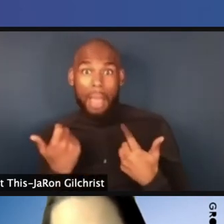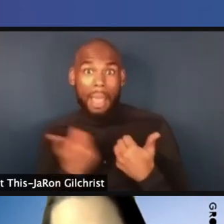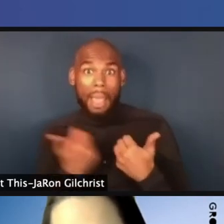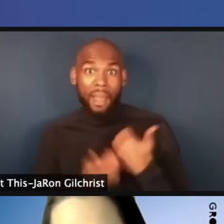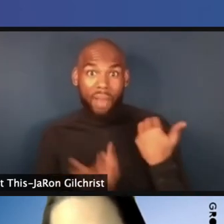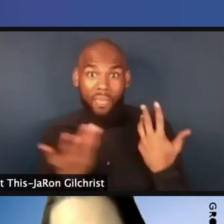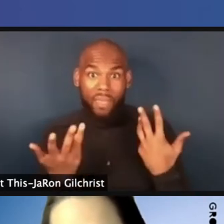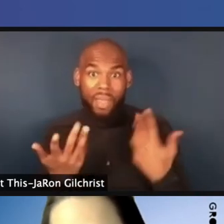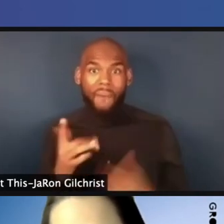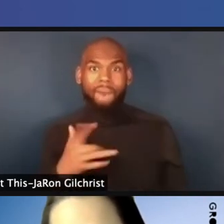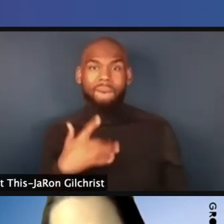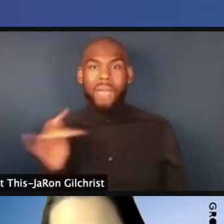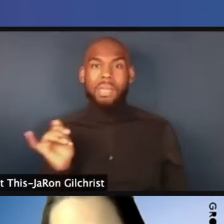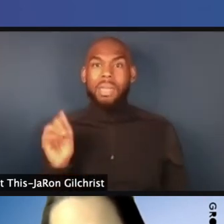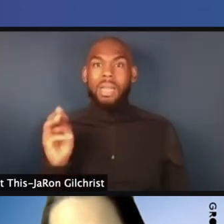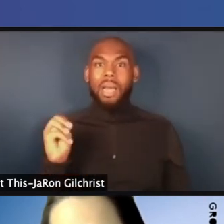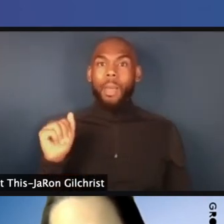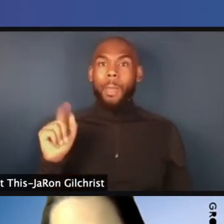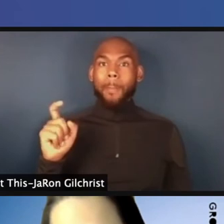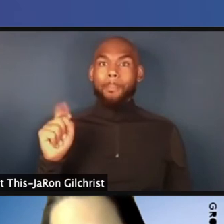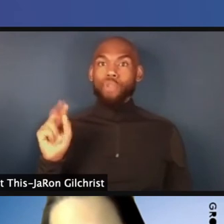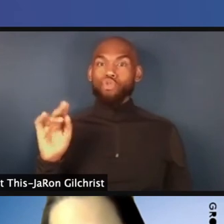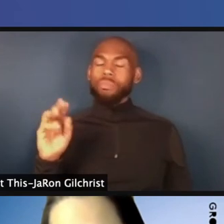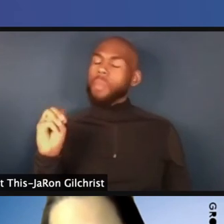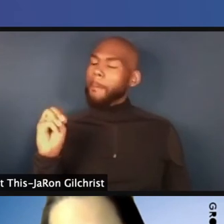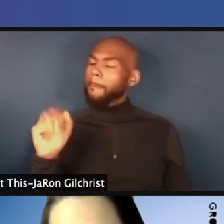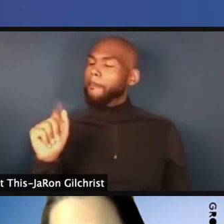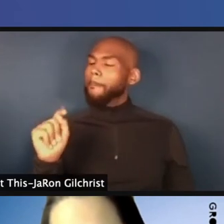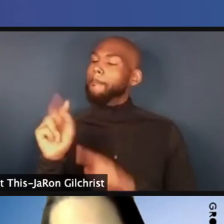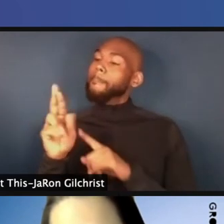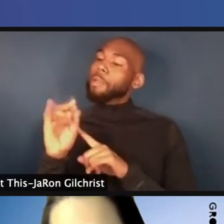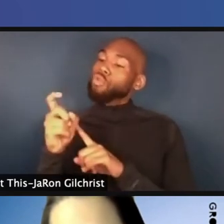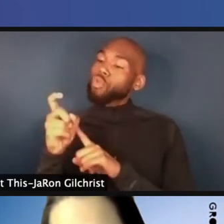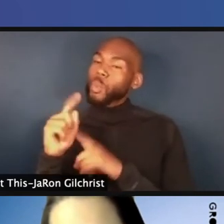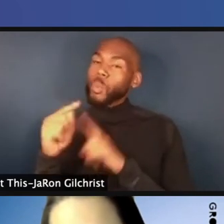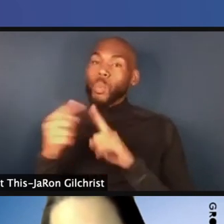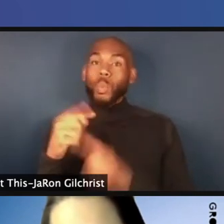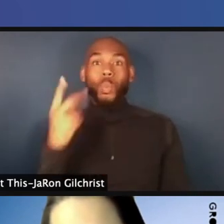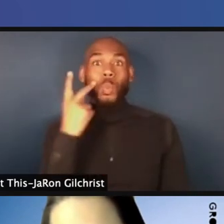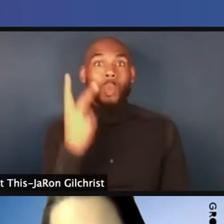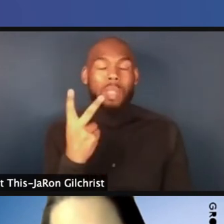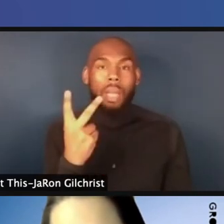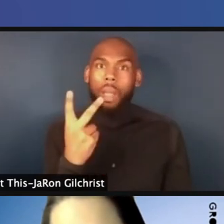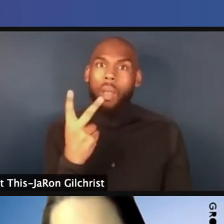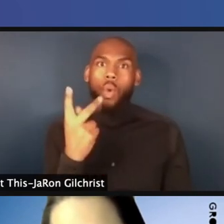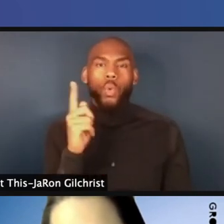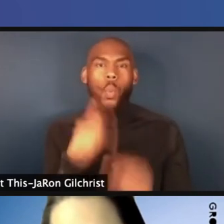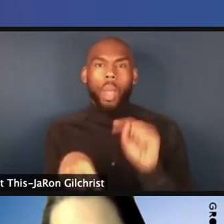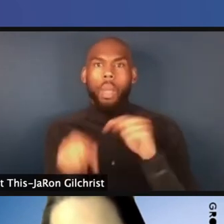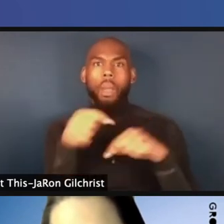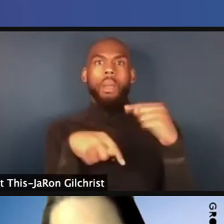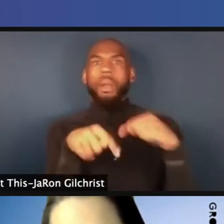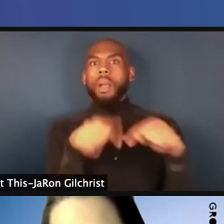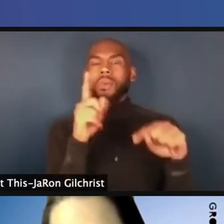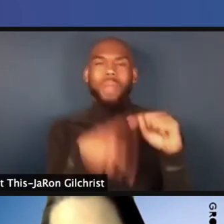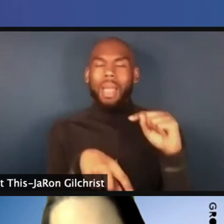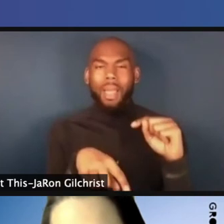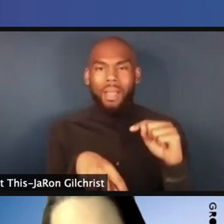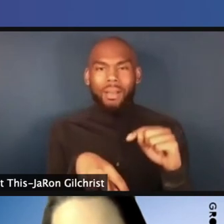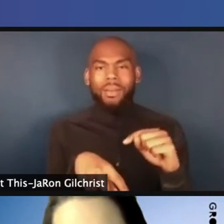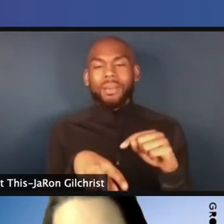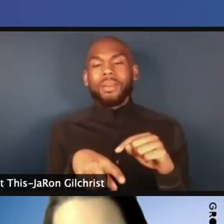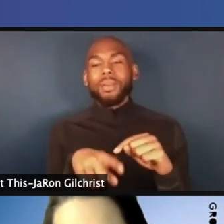the Matrix, that once you see it, you can't unsee it. But it's, yeah, I mean, it goes back to emergent strategy,